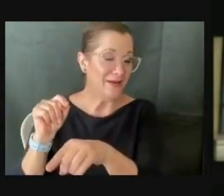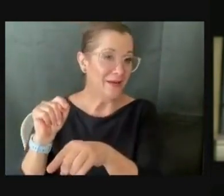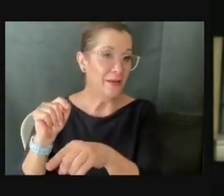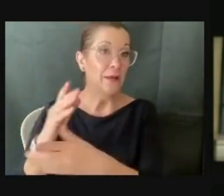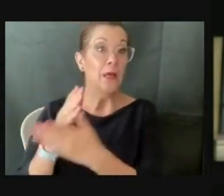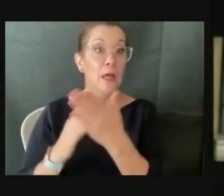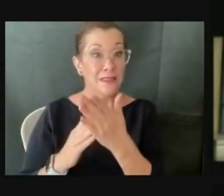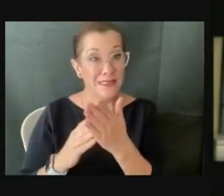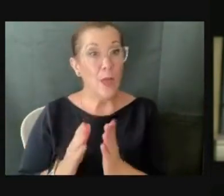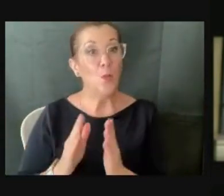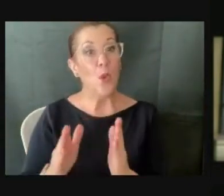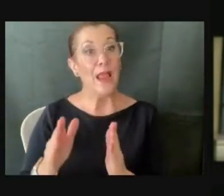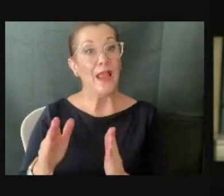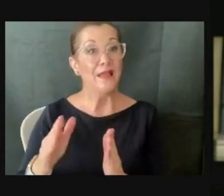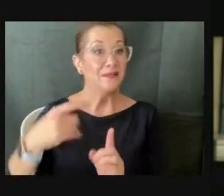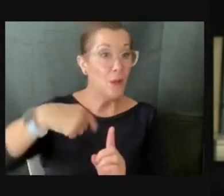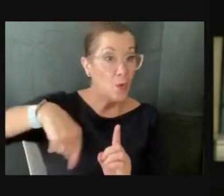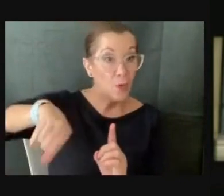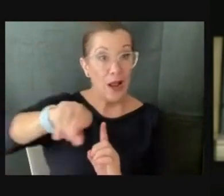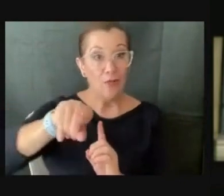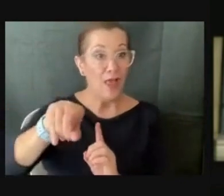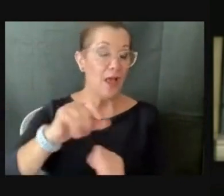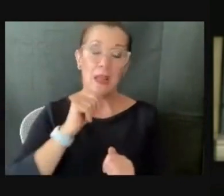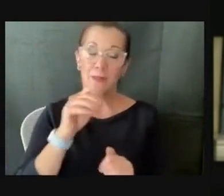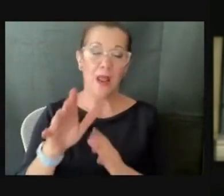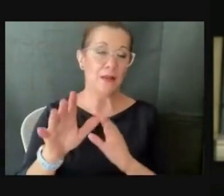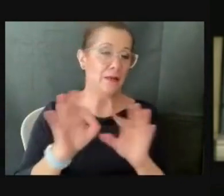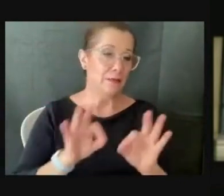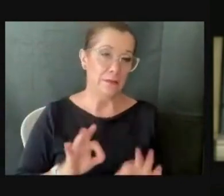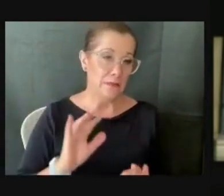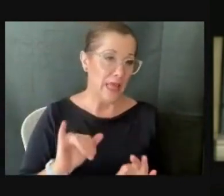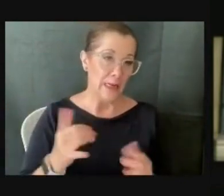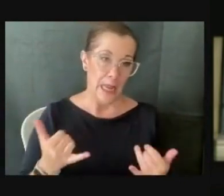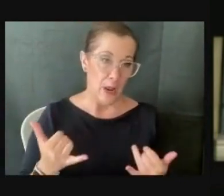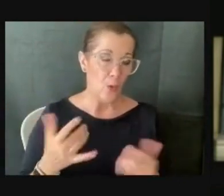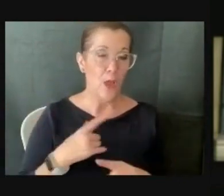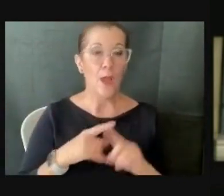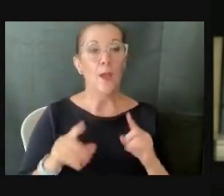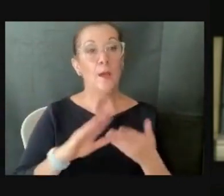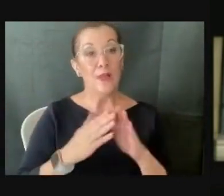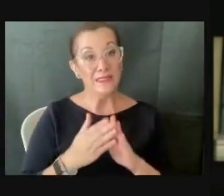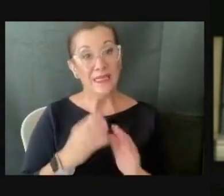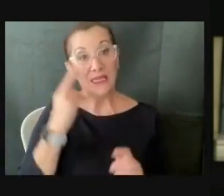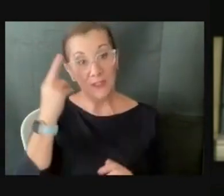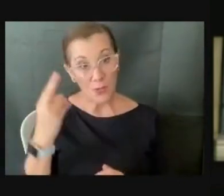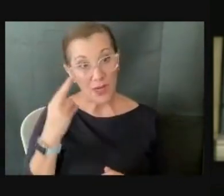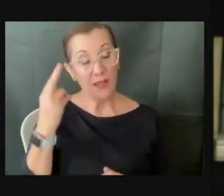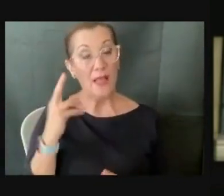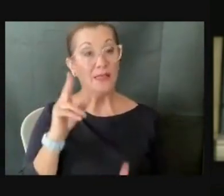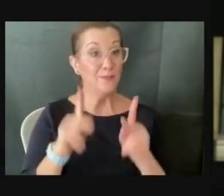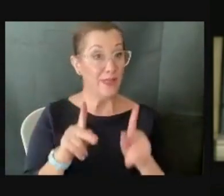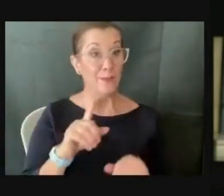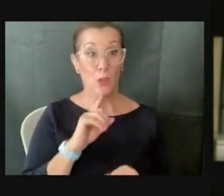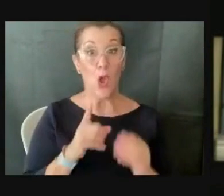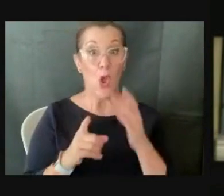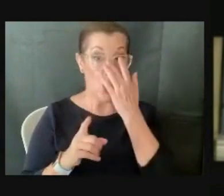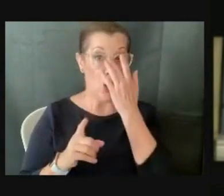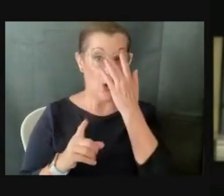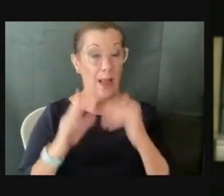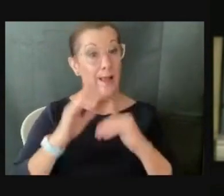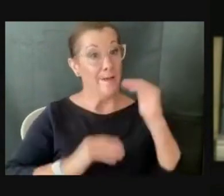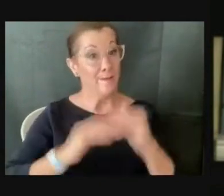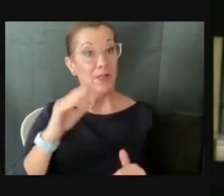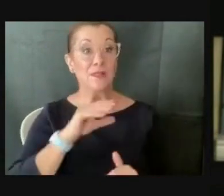kind of ways around that. I'm not going to get into that right now, but cities are realizing that people are building